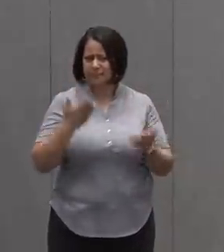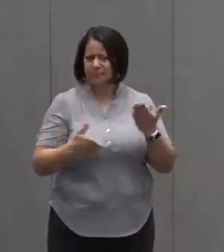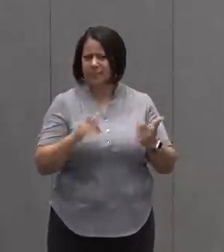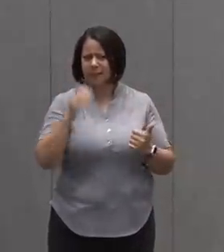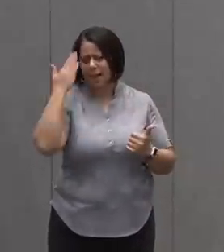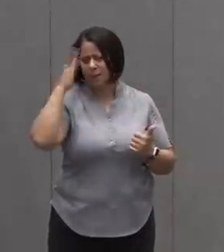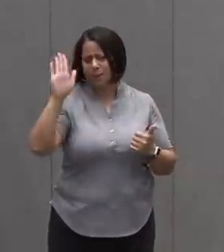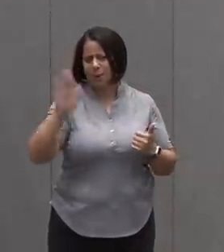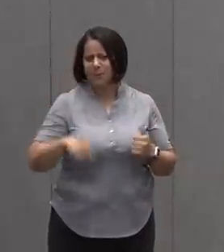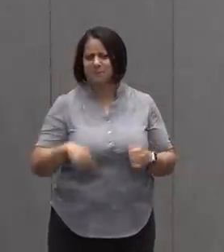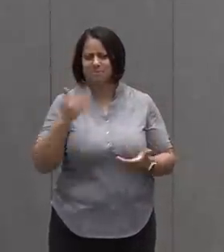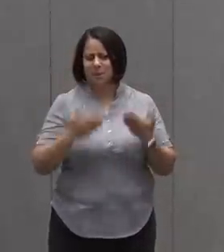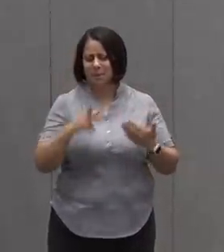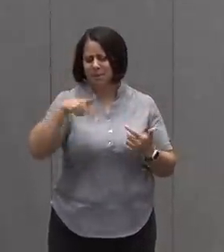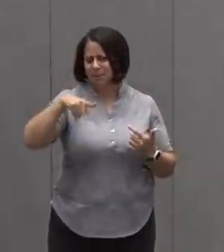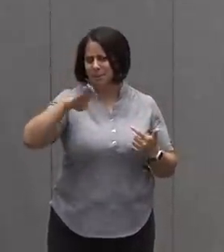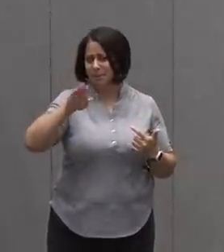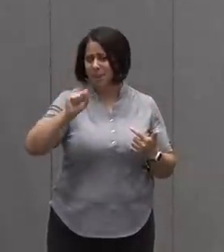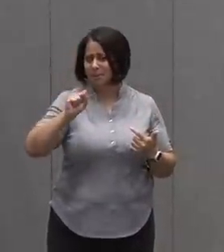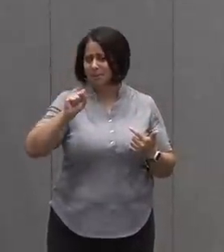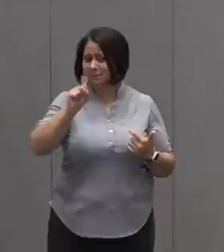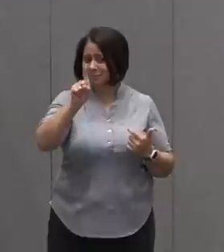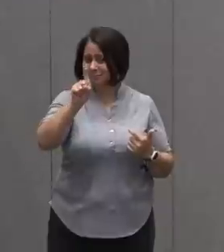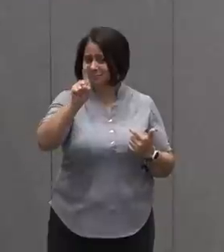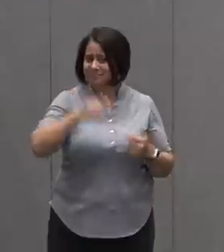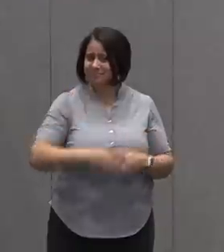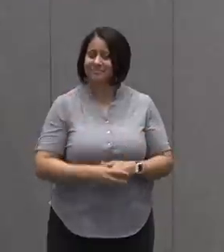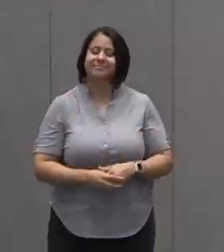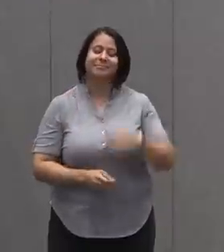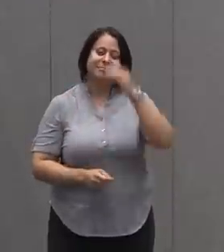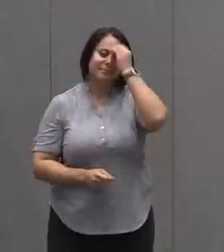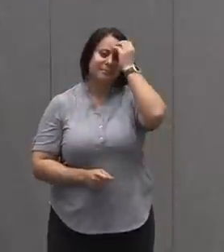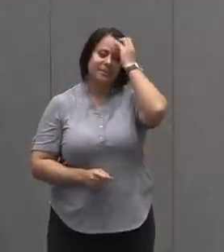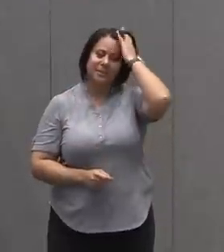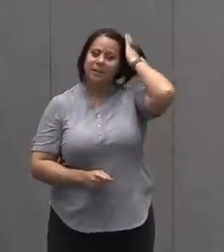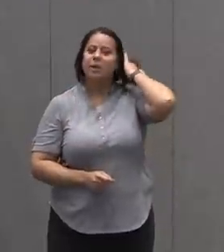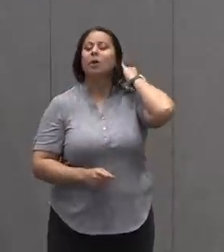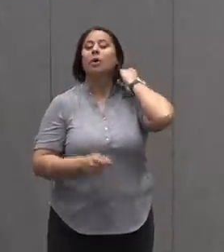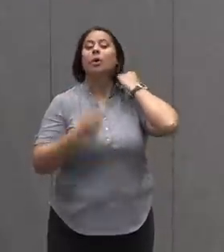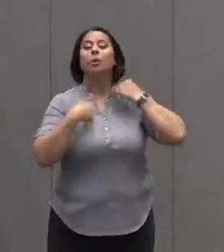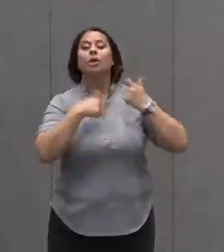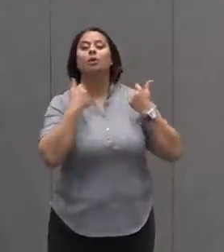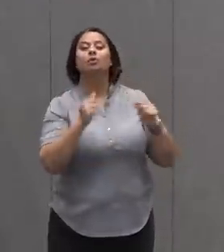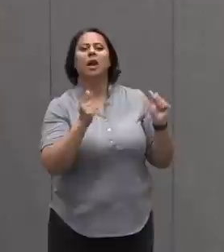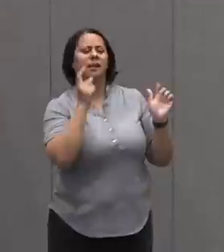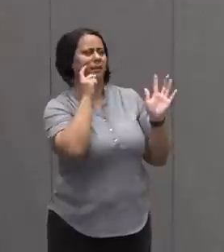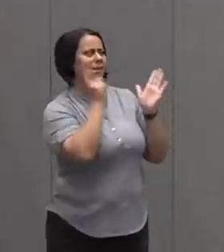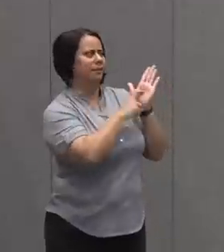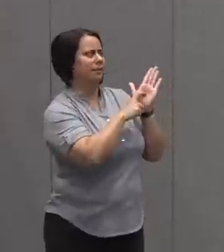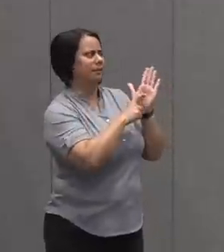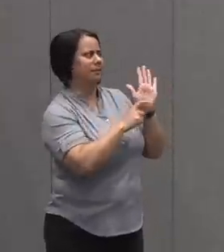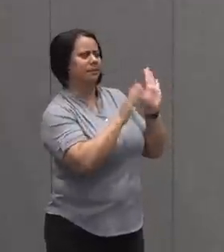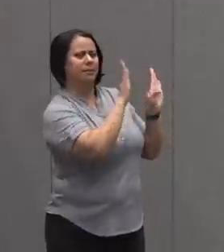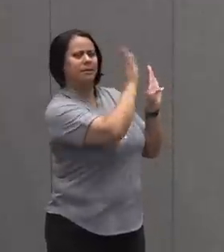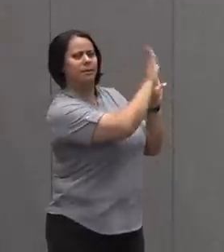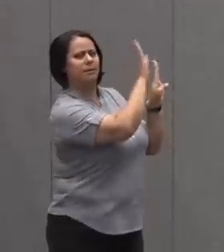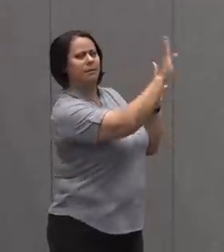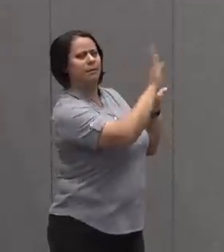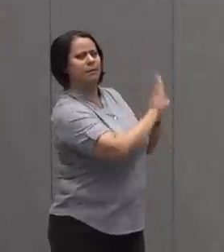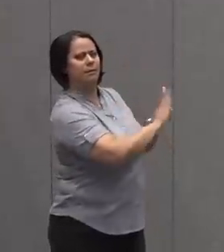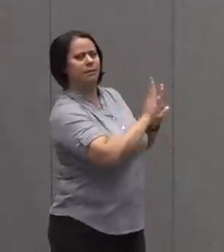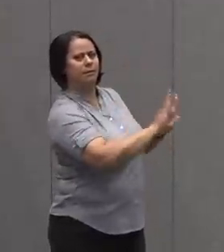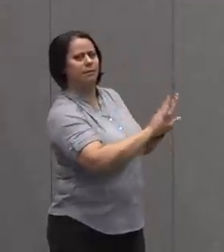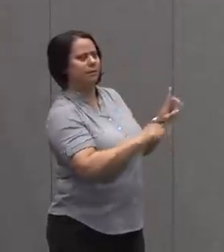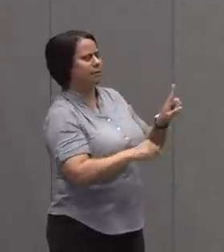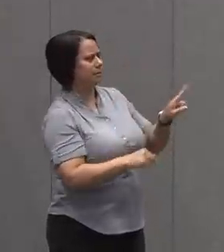know. But we were trying to figure out, one of these things doesn't belong